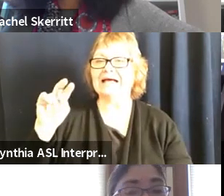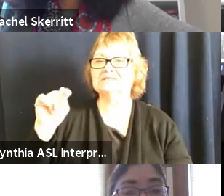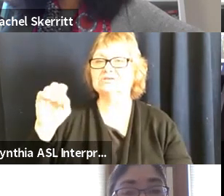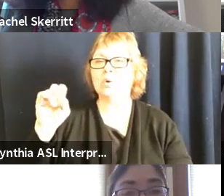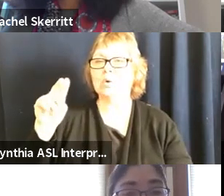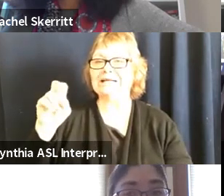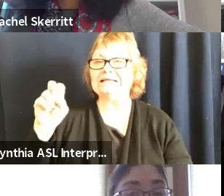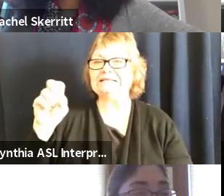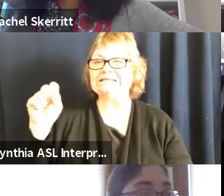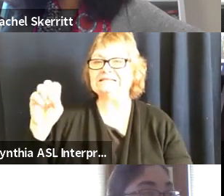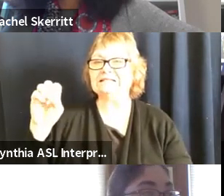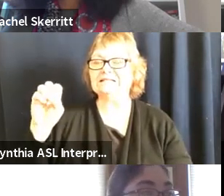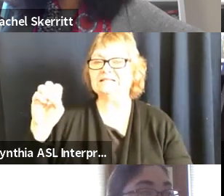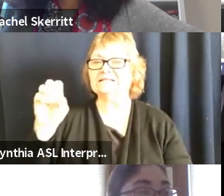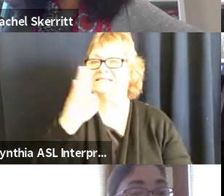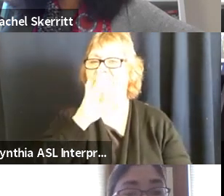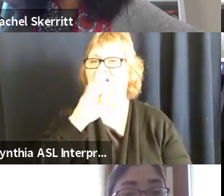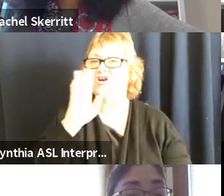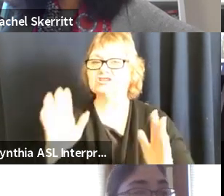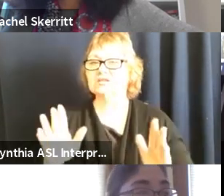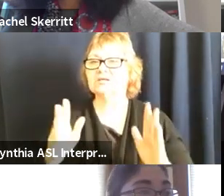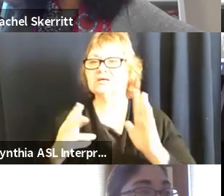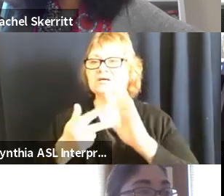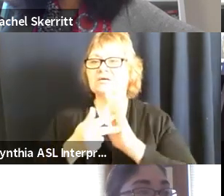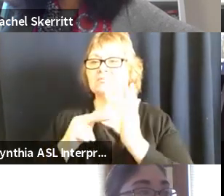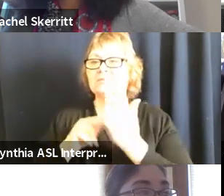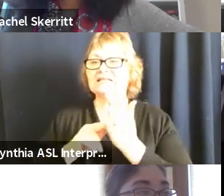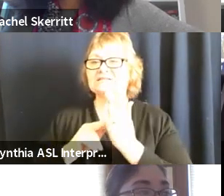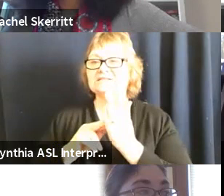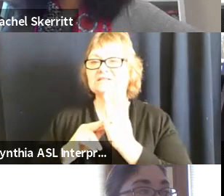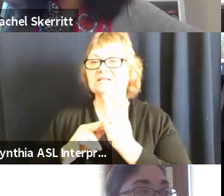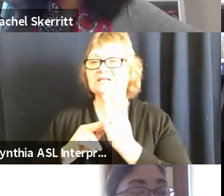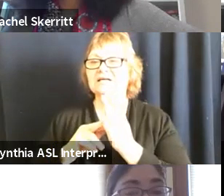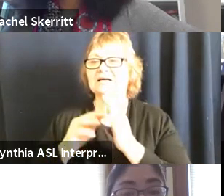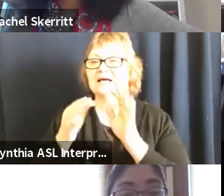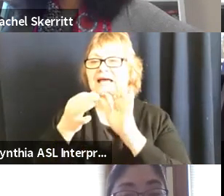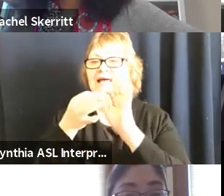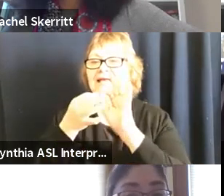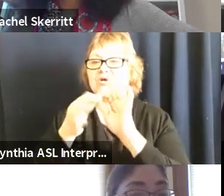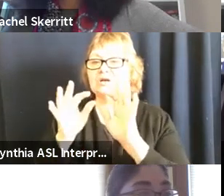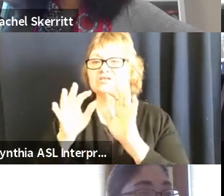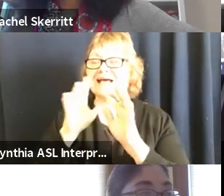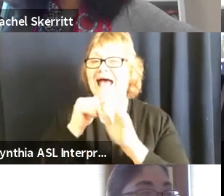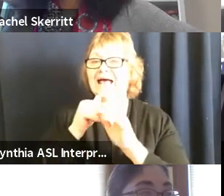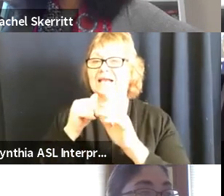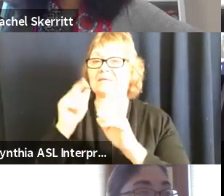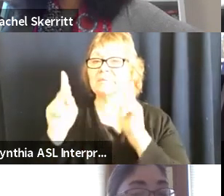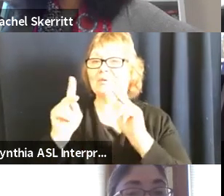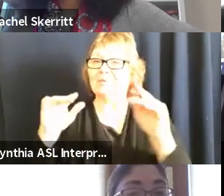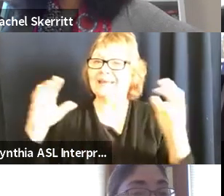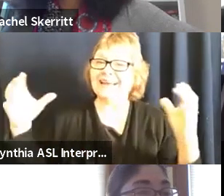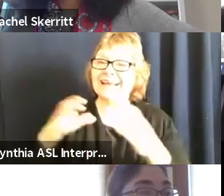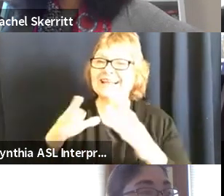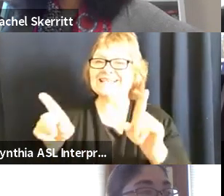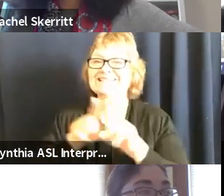which means that I will turn off the interpretation icon, and interpreters and the public will all be in the main room.